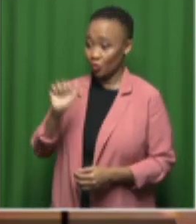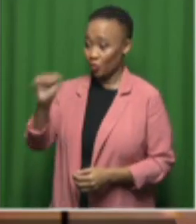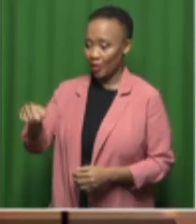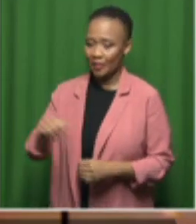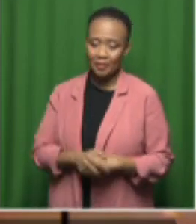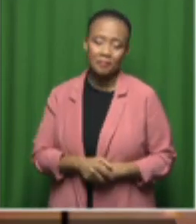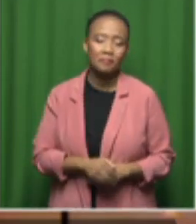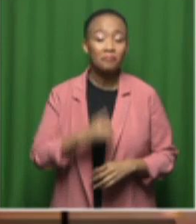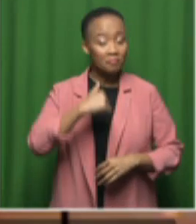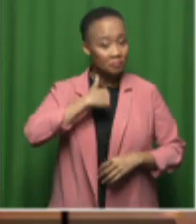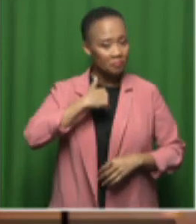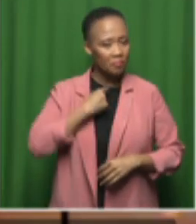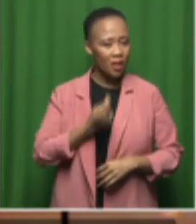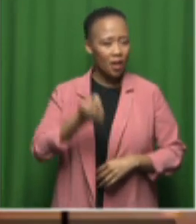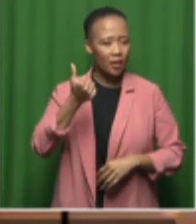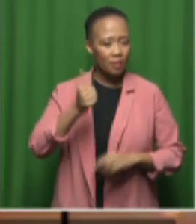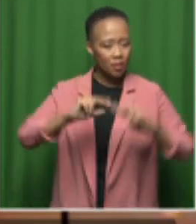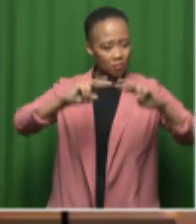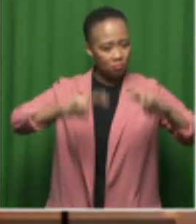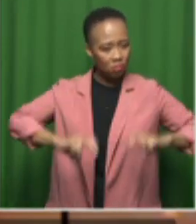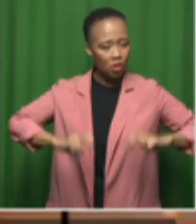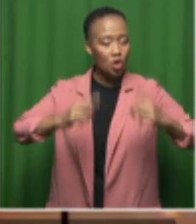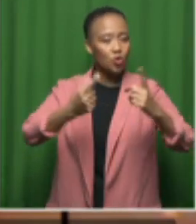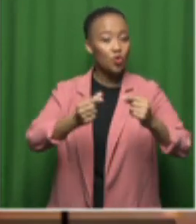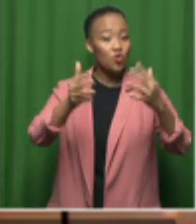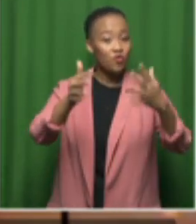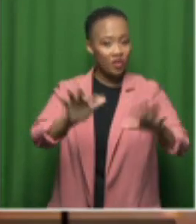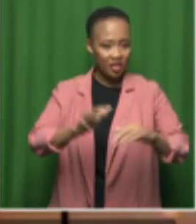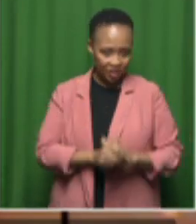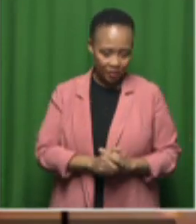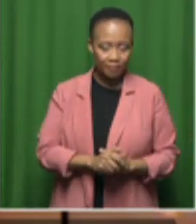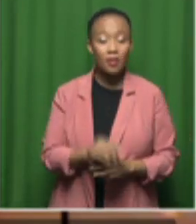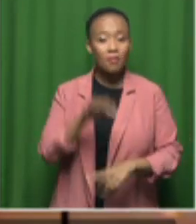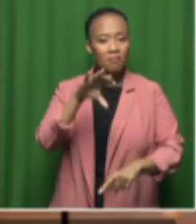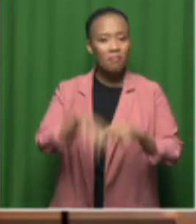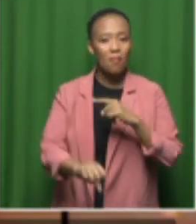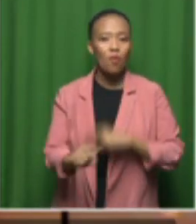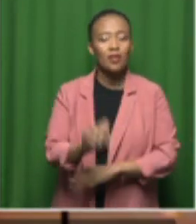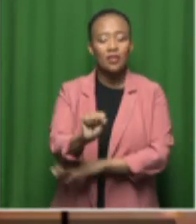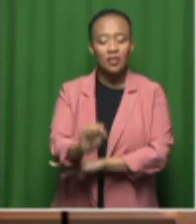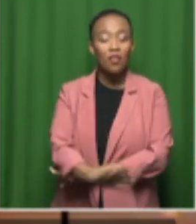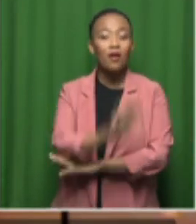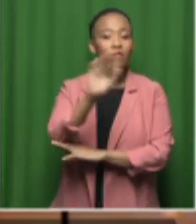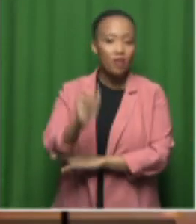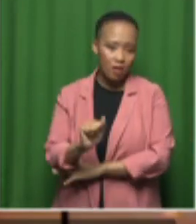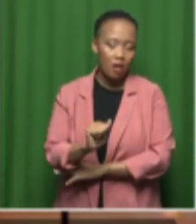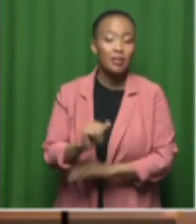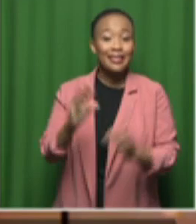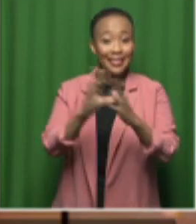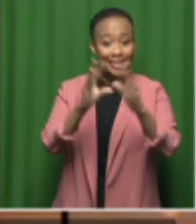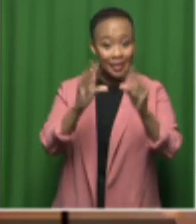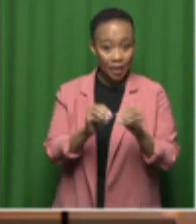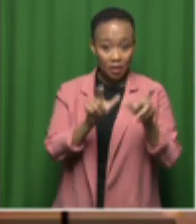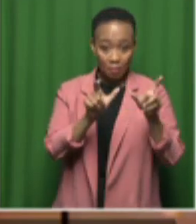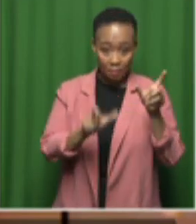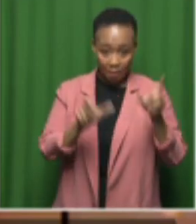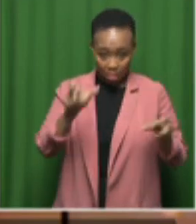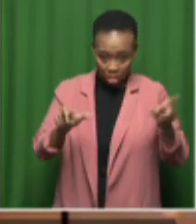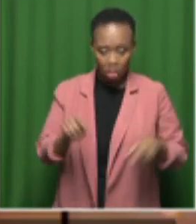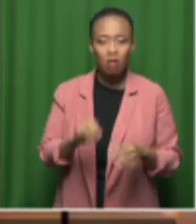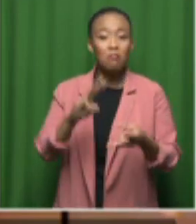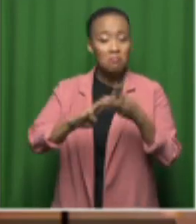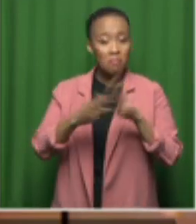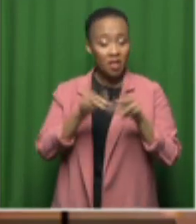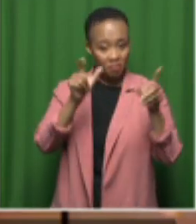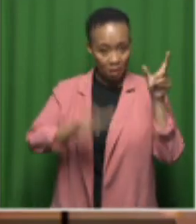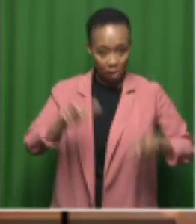of a research, and I found out that South Africa needs more mathematicians and statisticians. So during